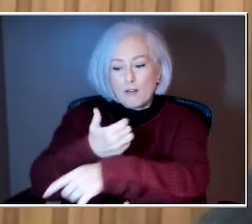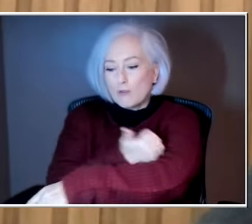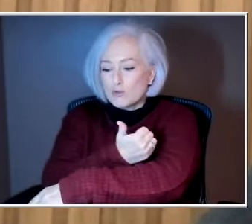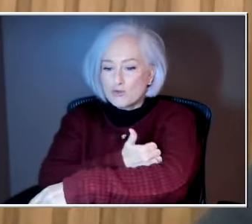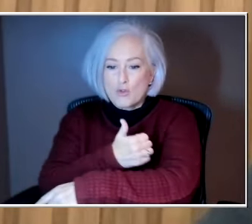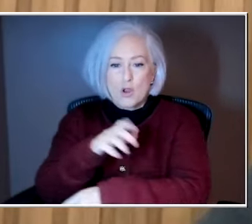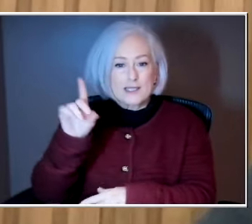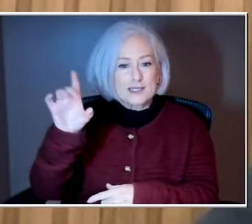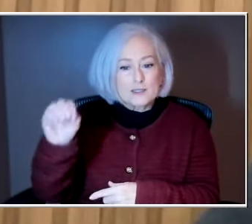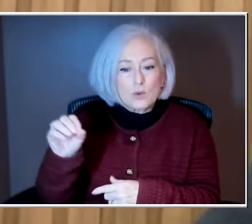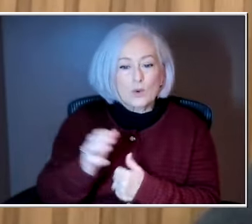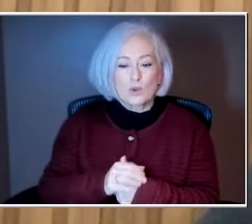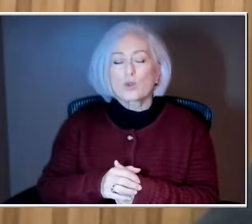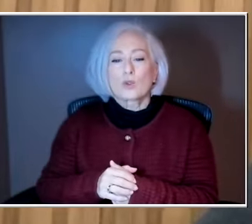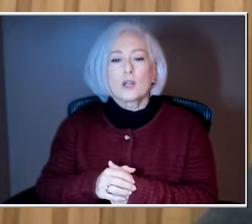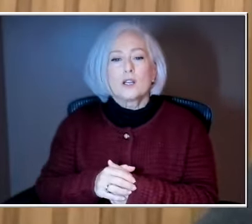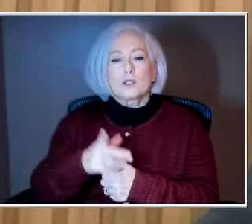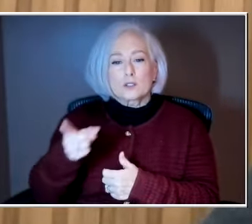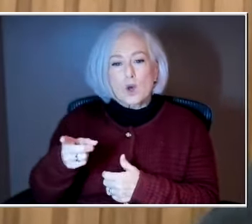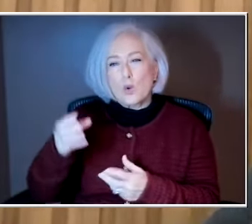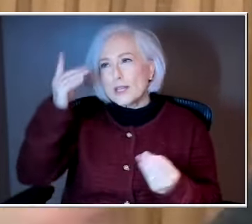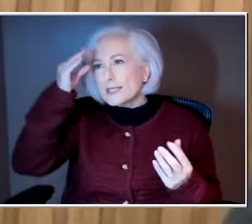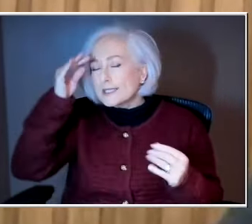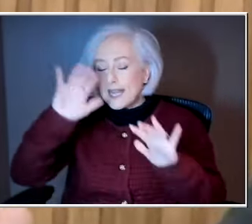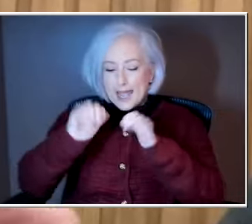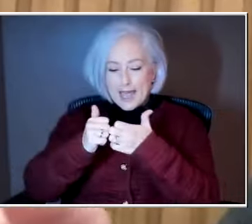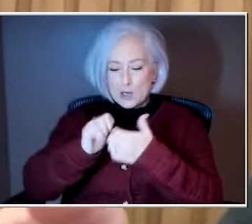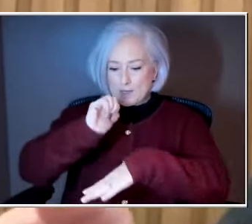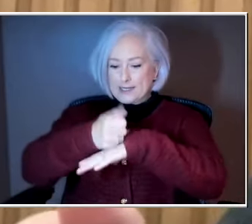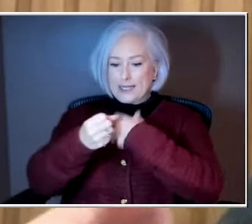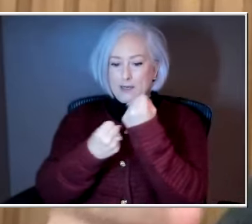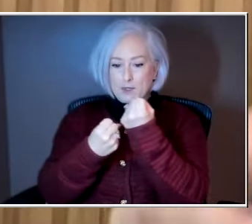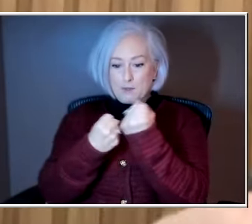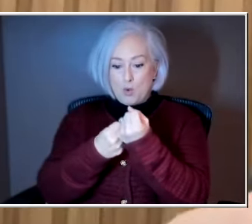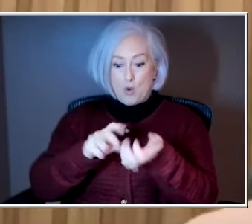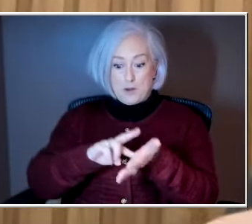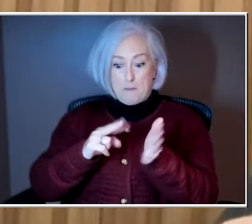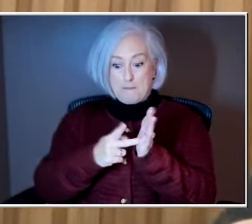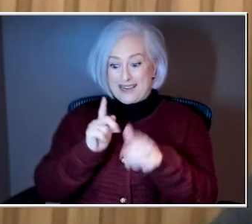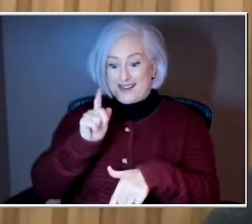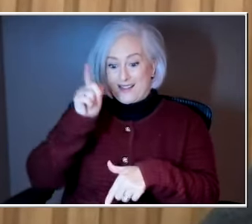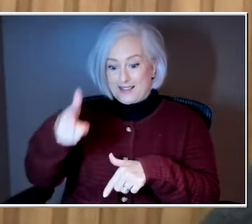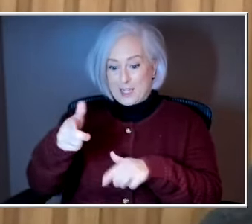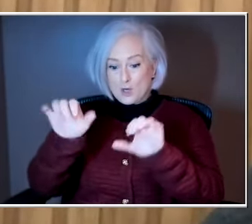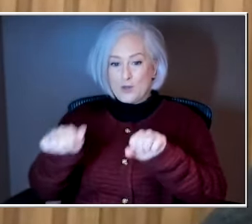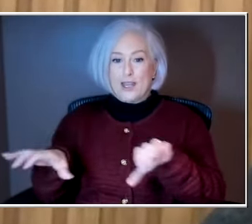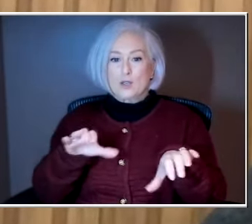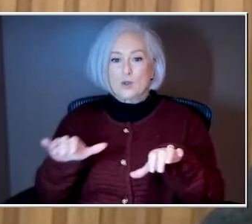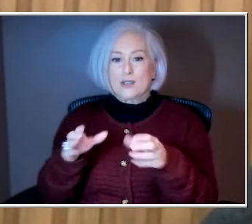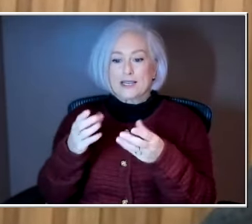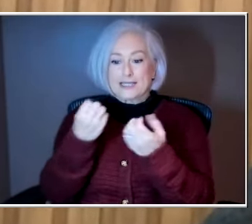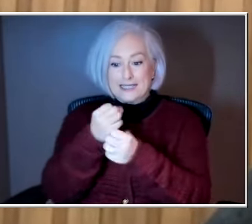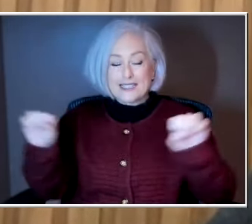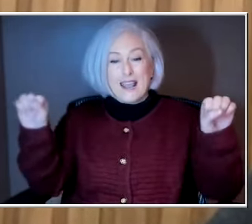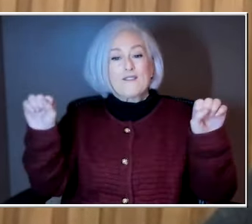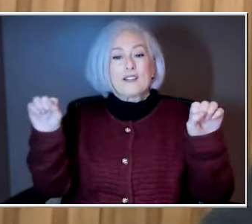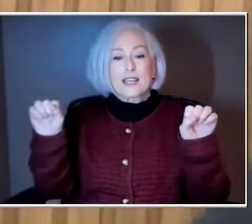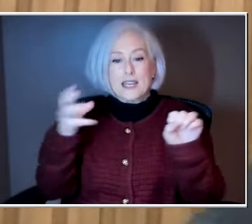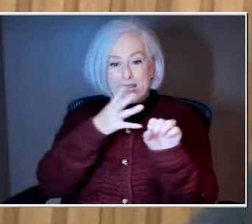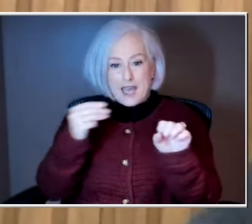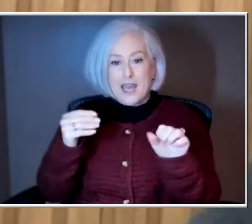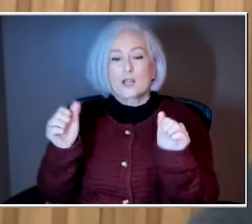this moment. How can we get supports in place for you so that down the road, we know we can do this not only safely, but also with